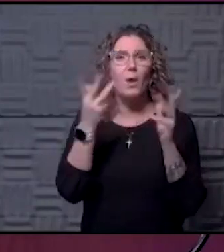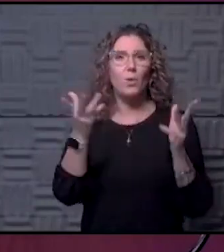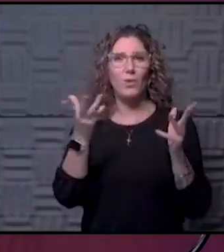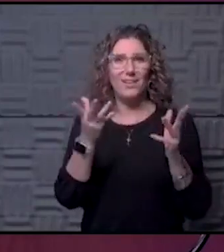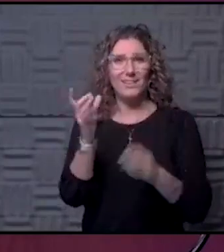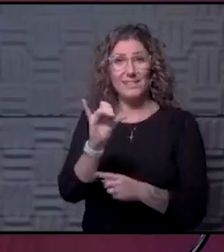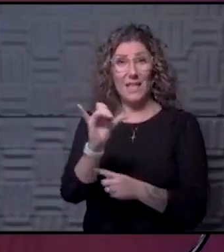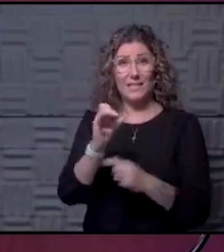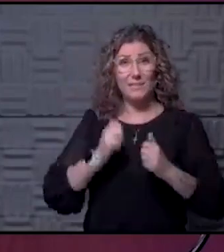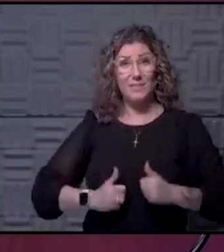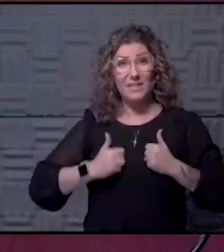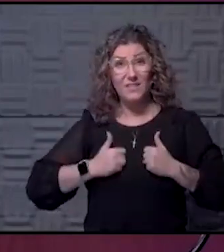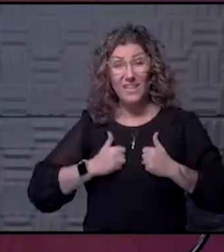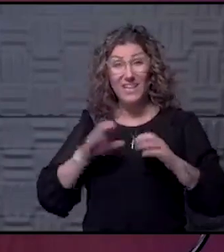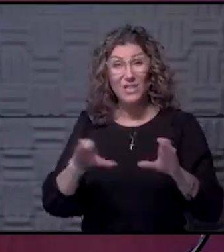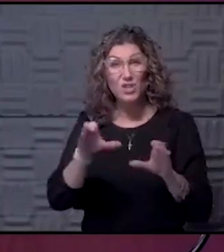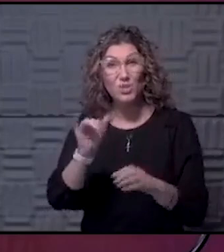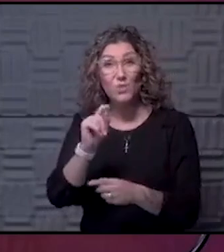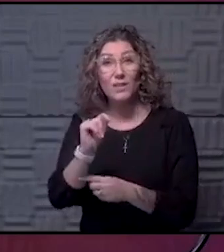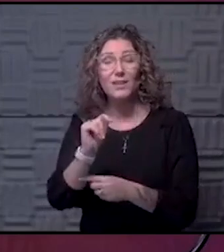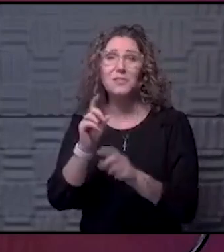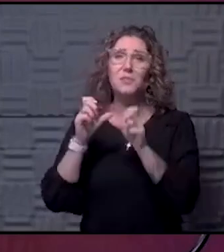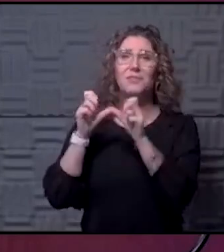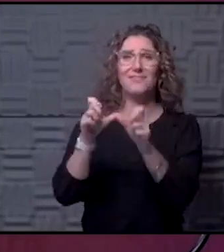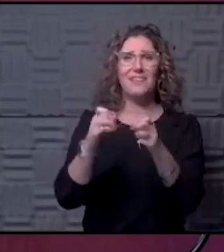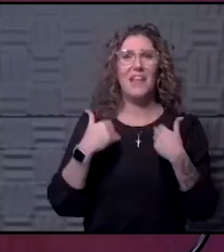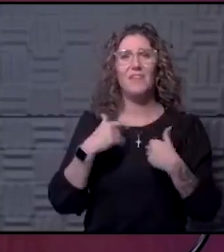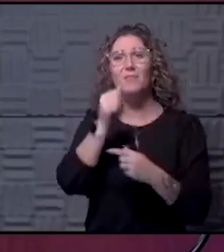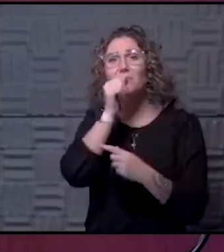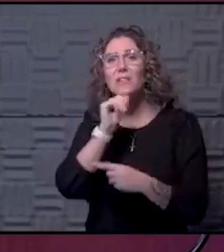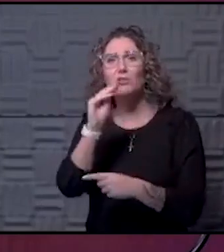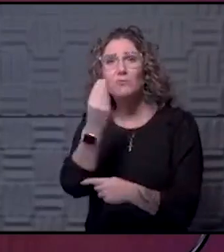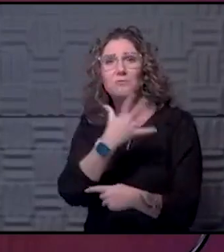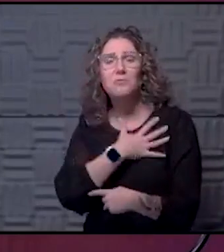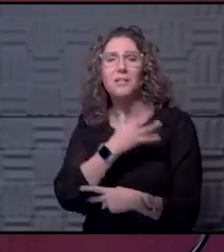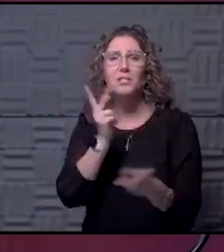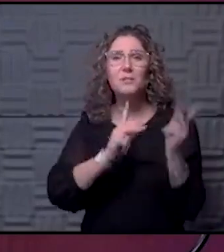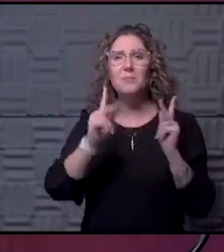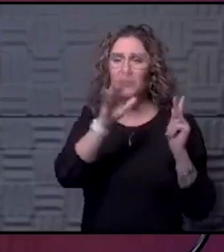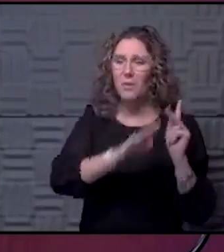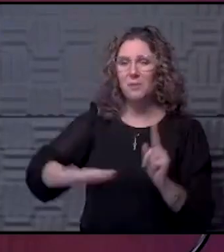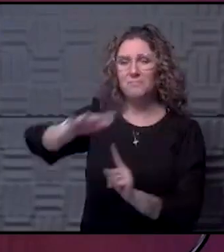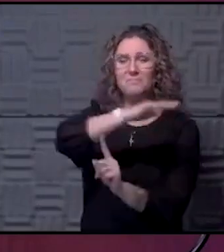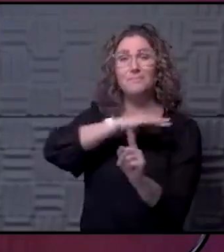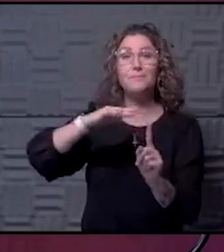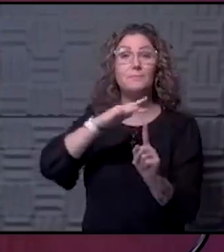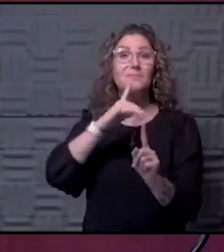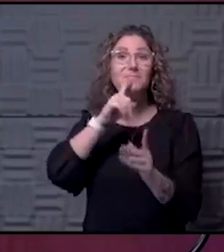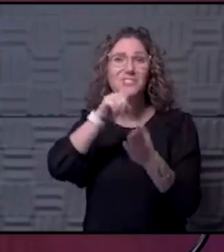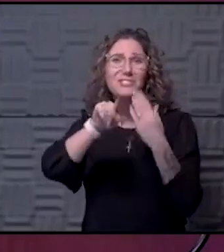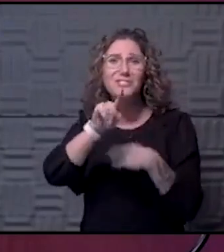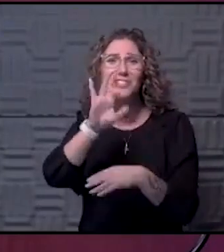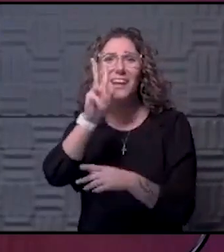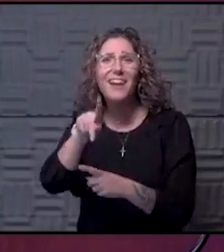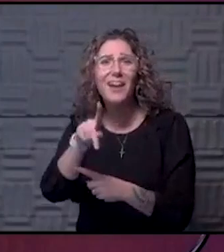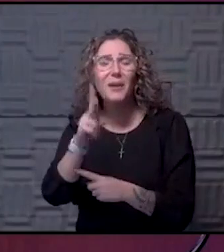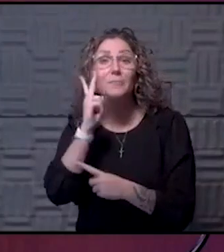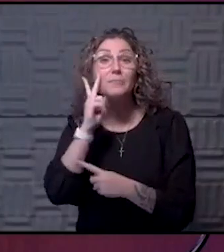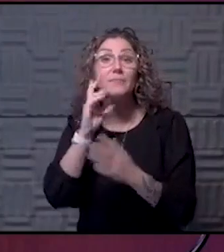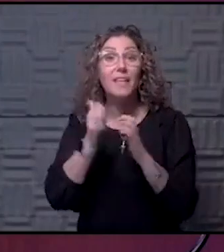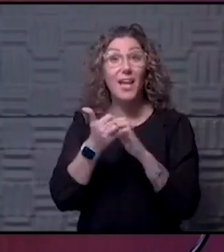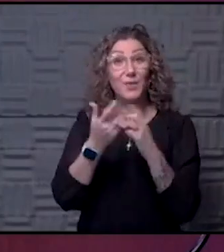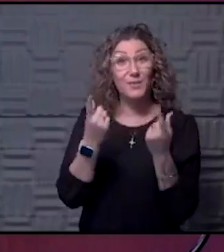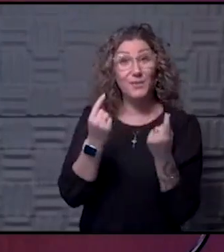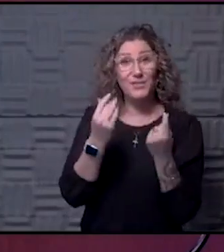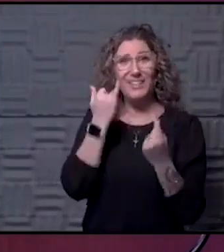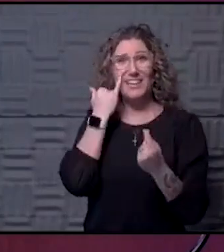to actually be living it and doing it. So continue to have patience and grace with the people around you. Check in on them, ask them how they're doing, and if